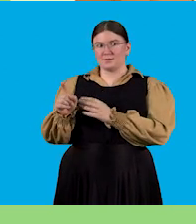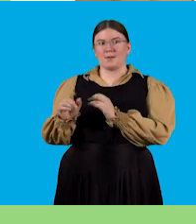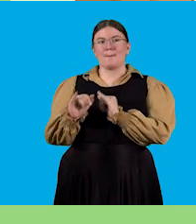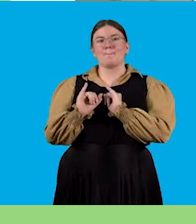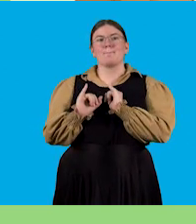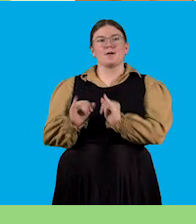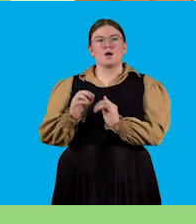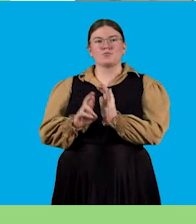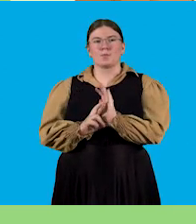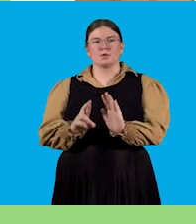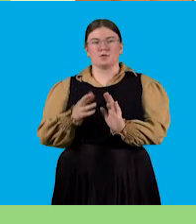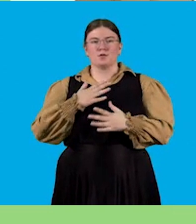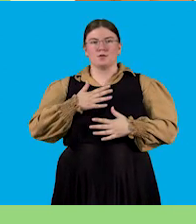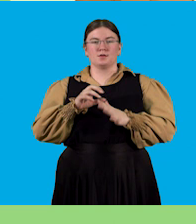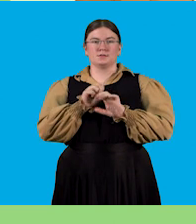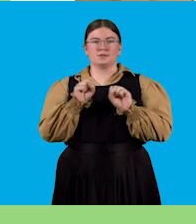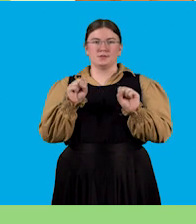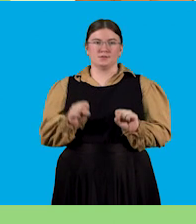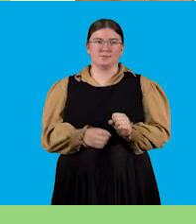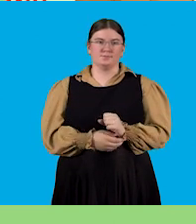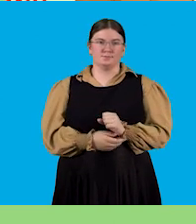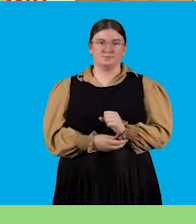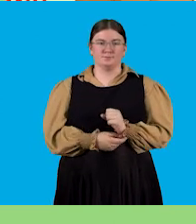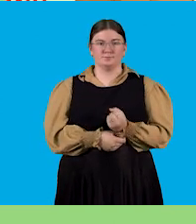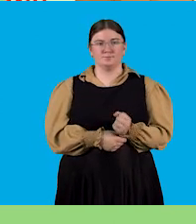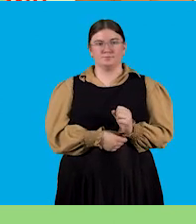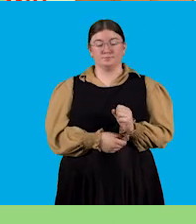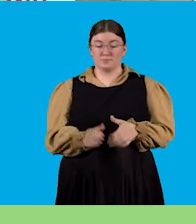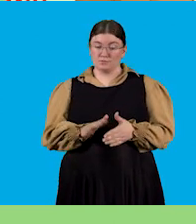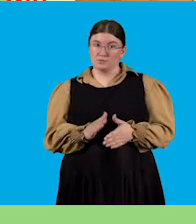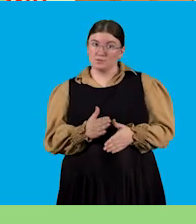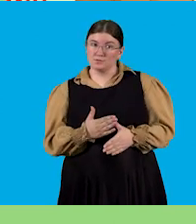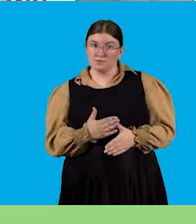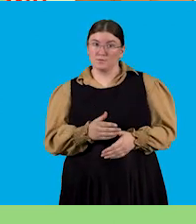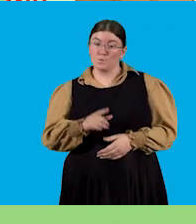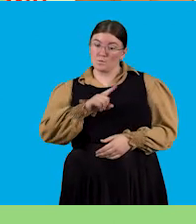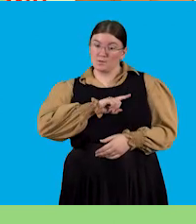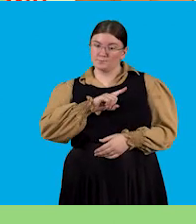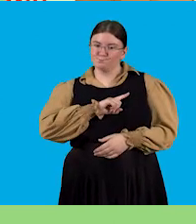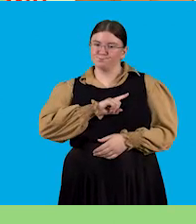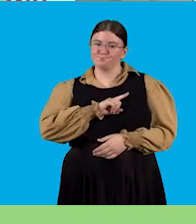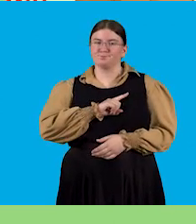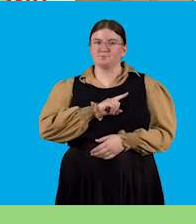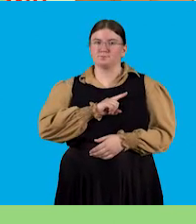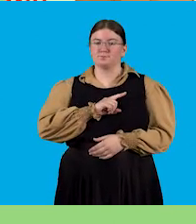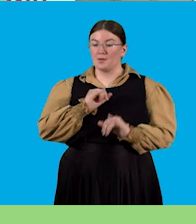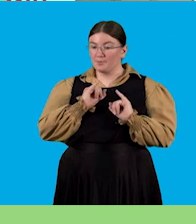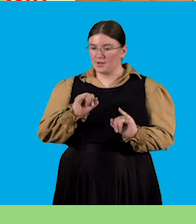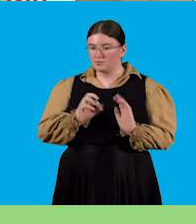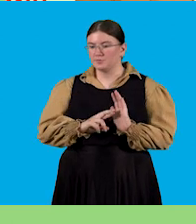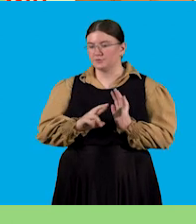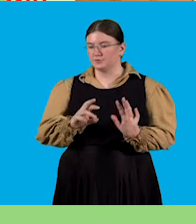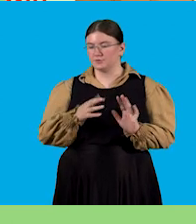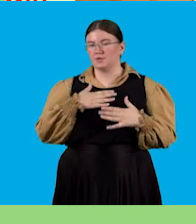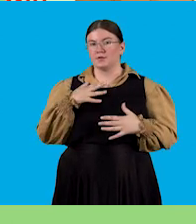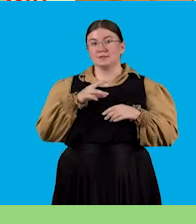representation of the respiratory system. So the reason why this would be a poor